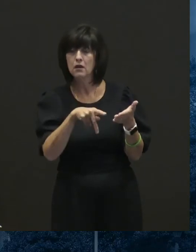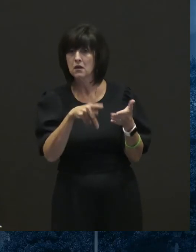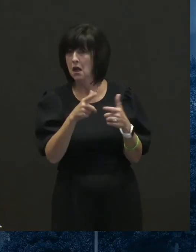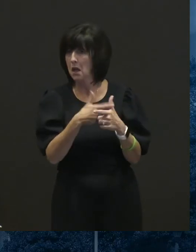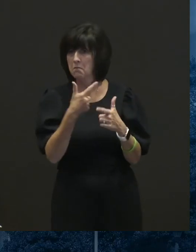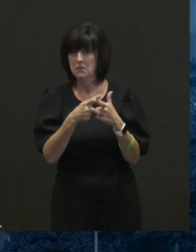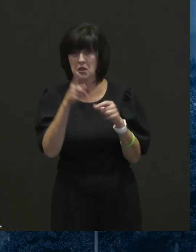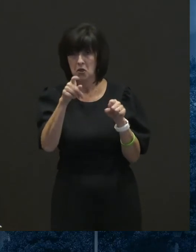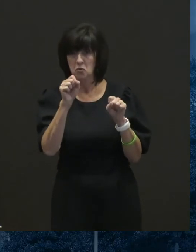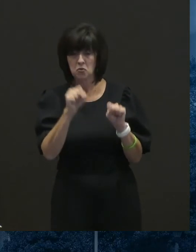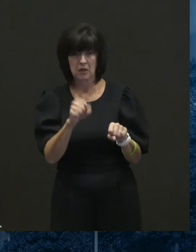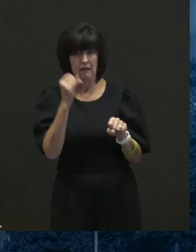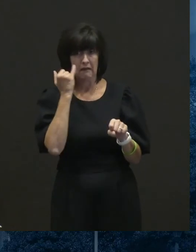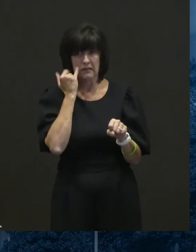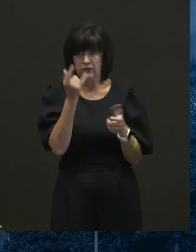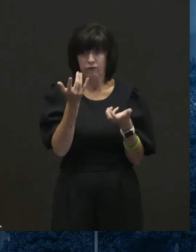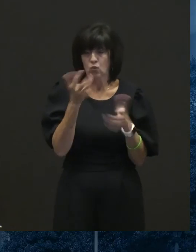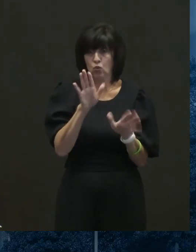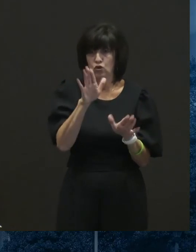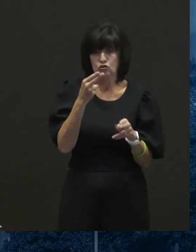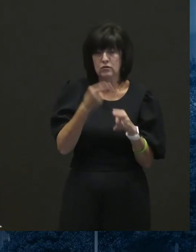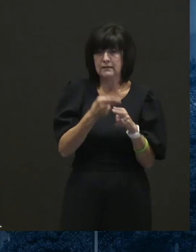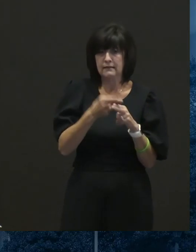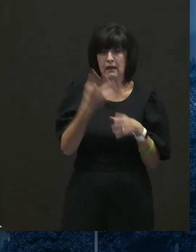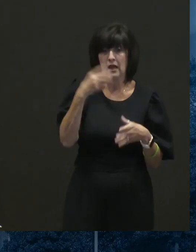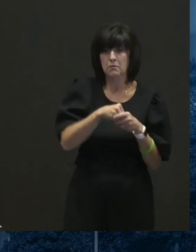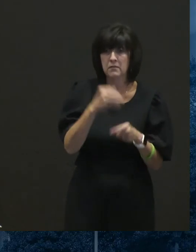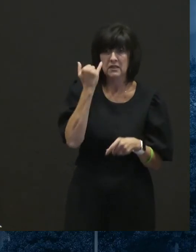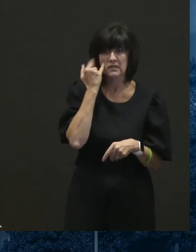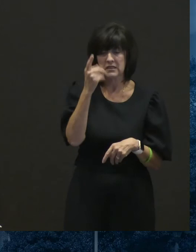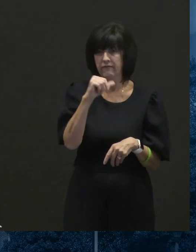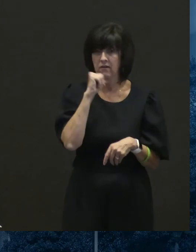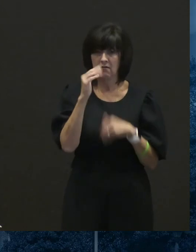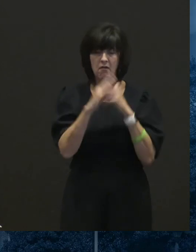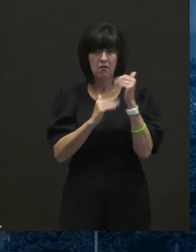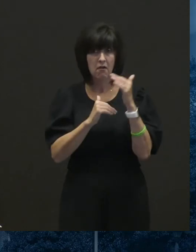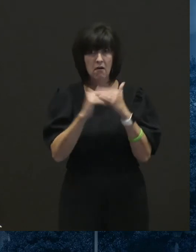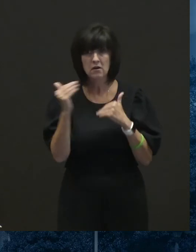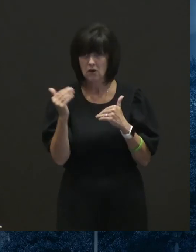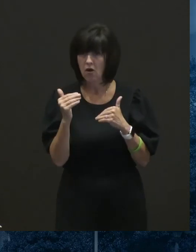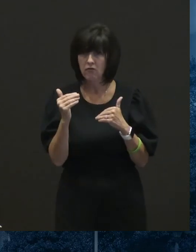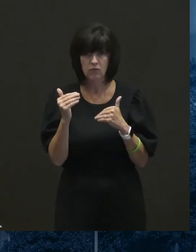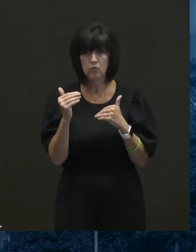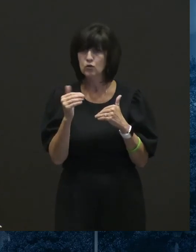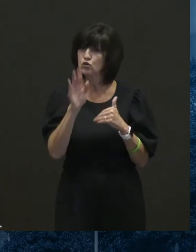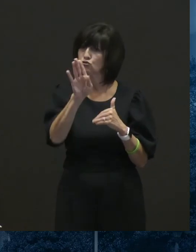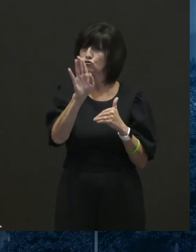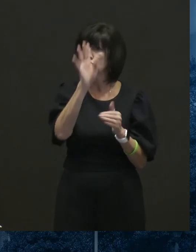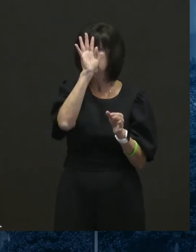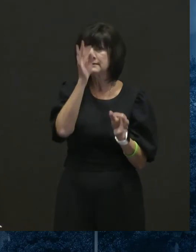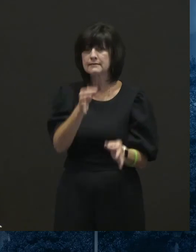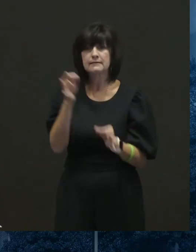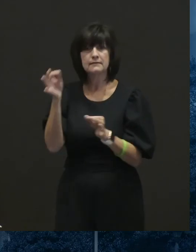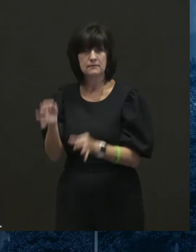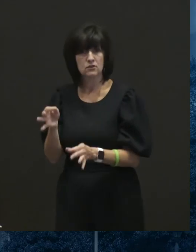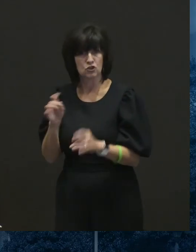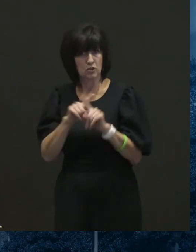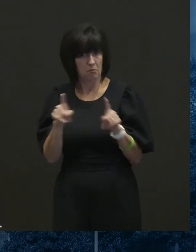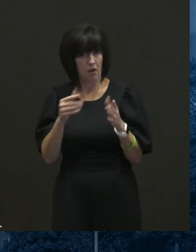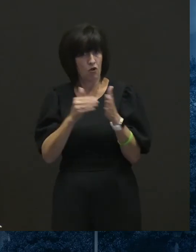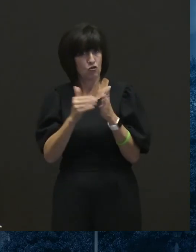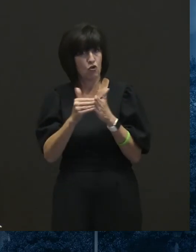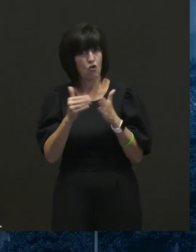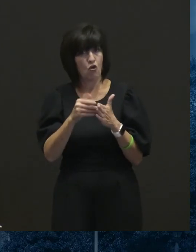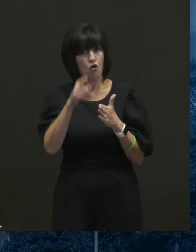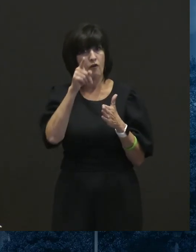test positive because you get uncomfortable for some reason. But certainly you're in lots of situations where you come in contact with people